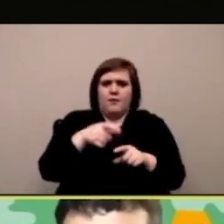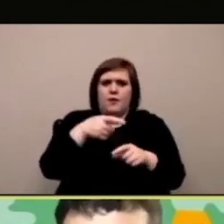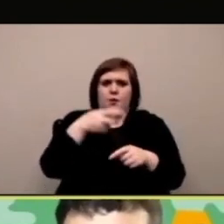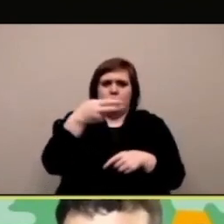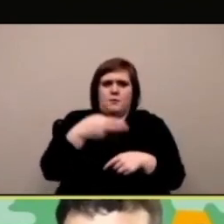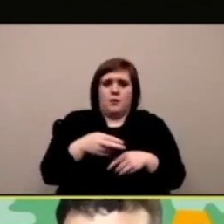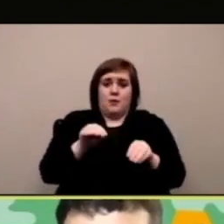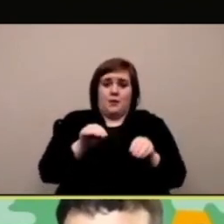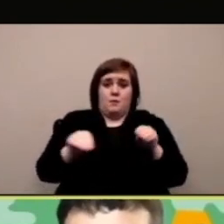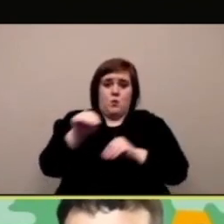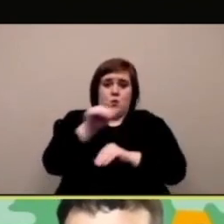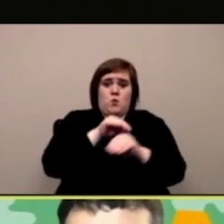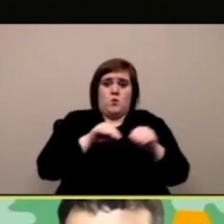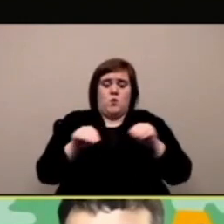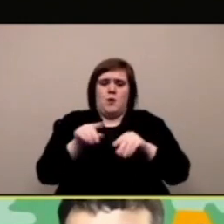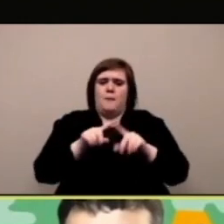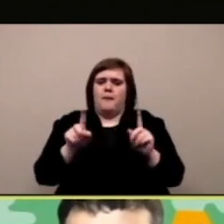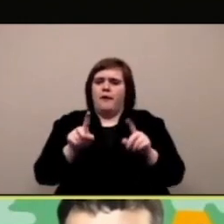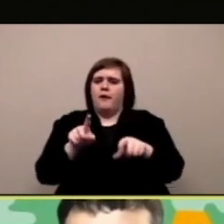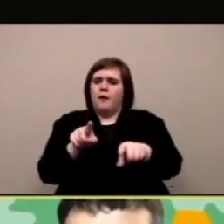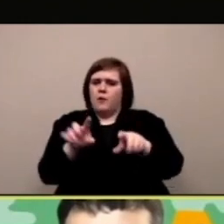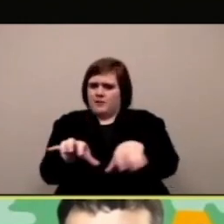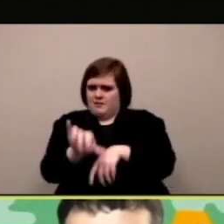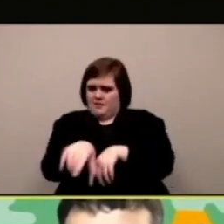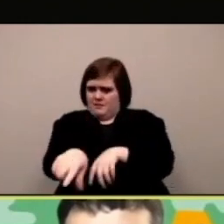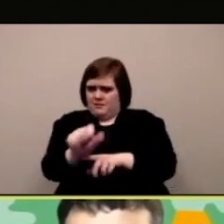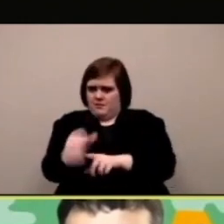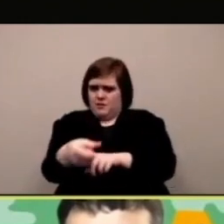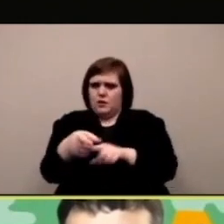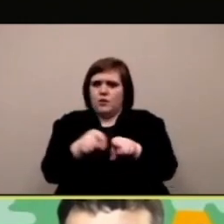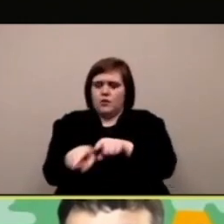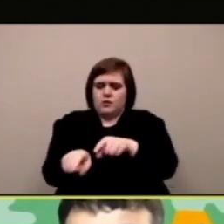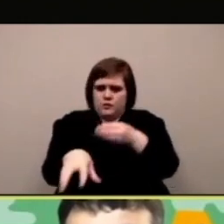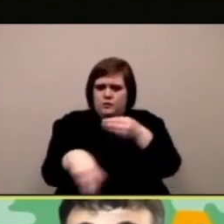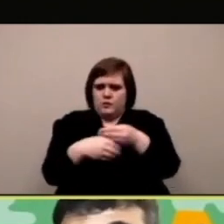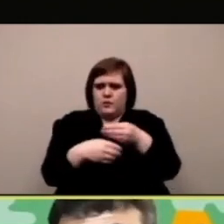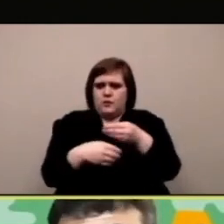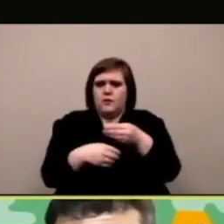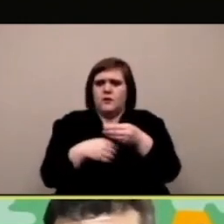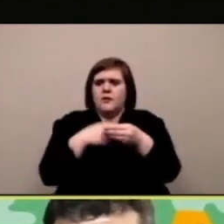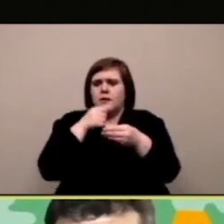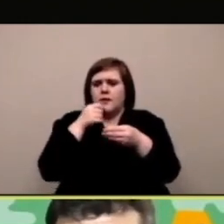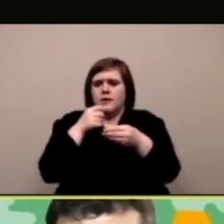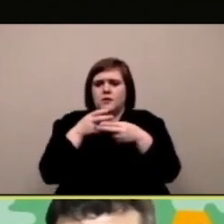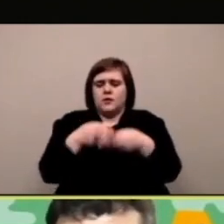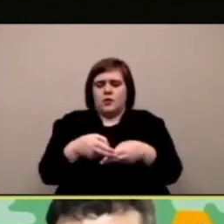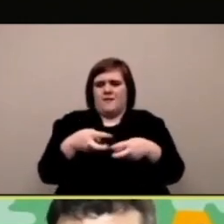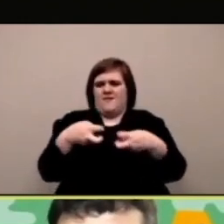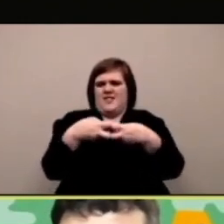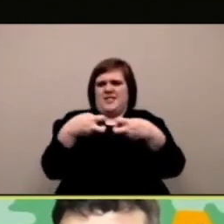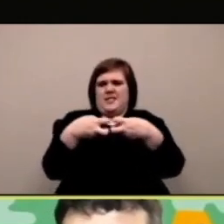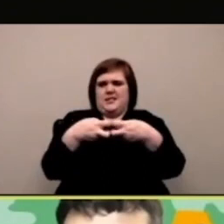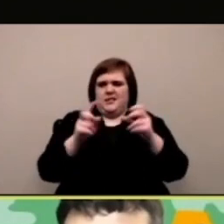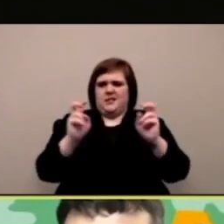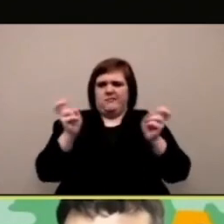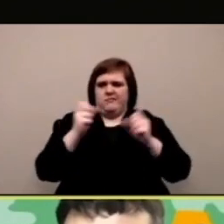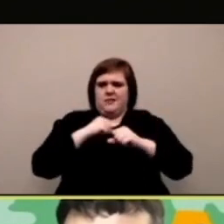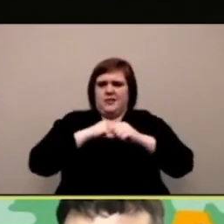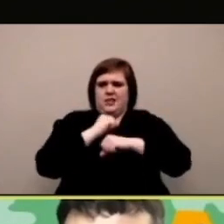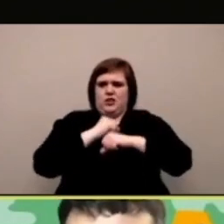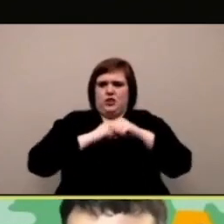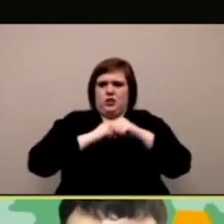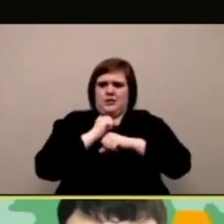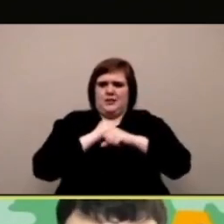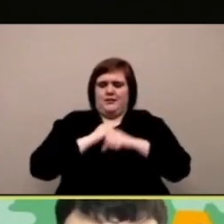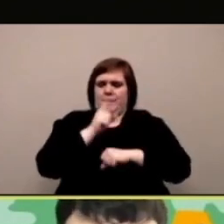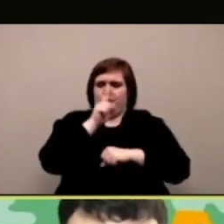around. But what we've done here is build in what's called a physics engine that simulates motion of